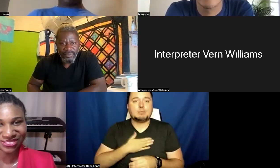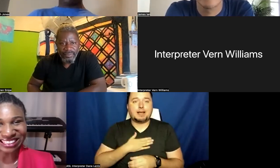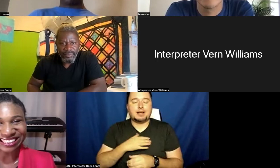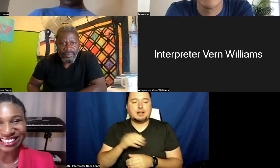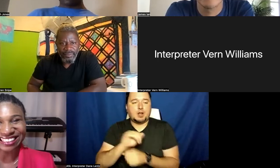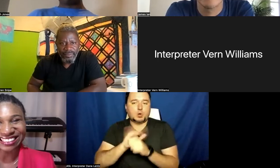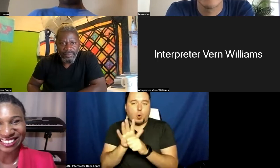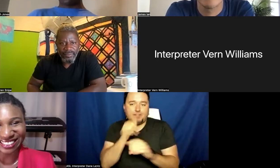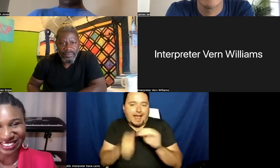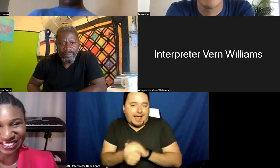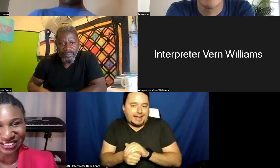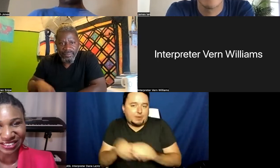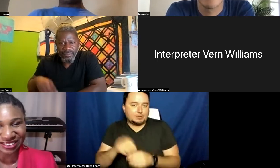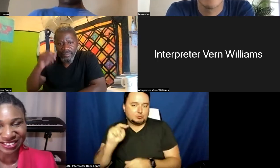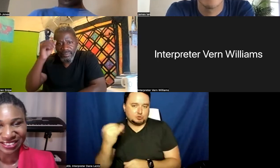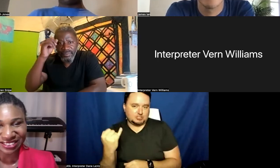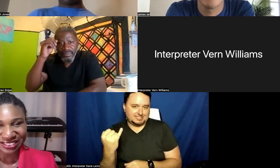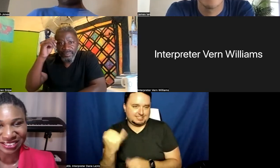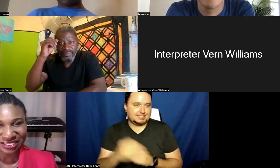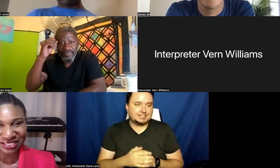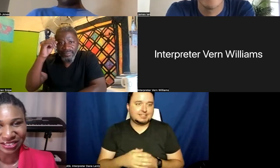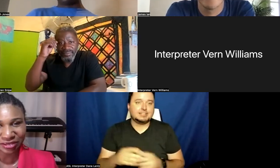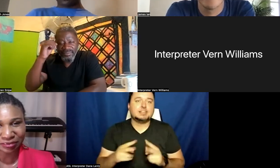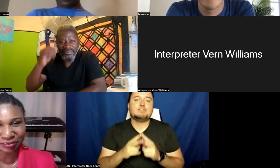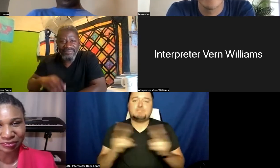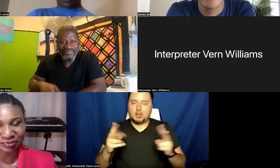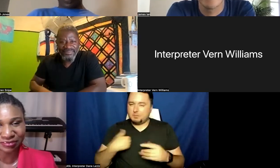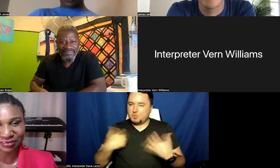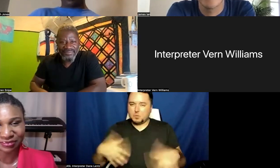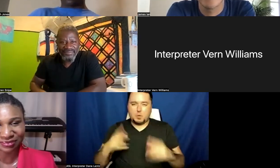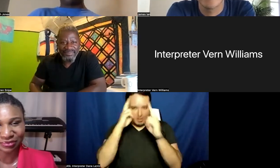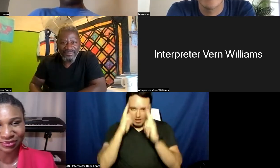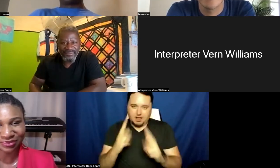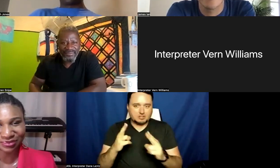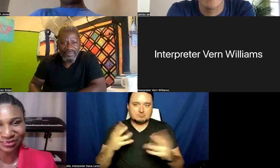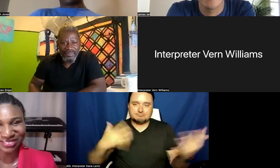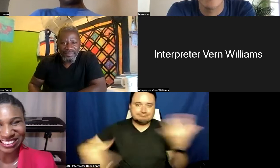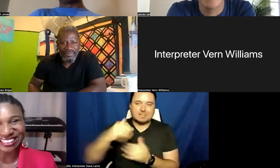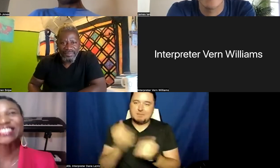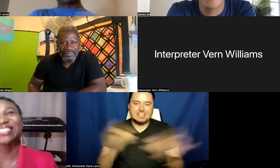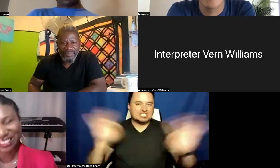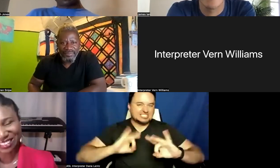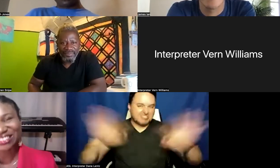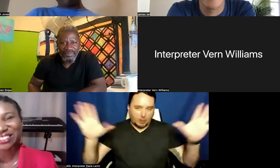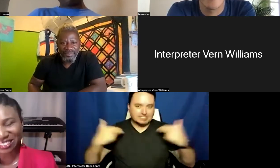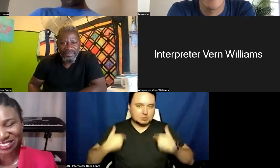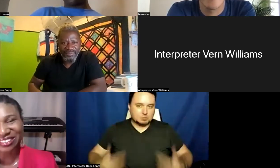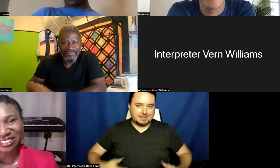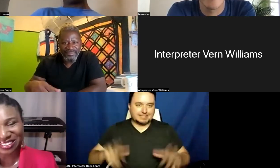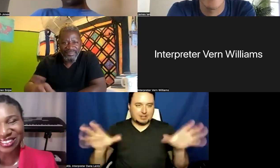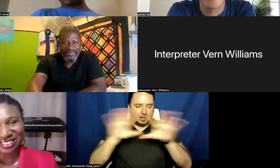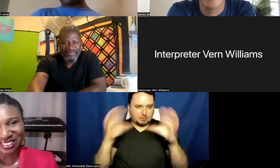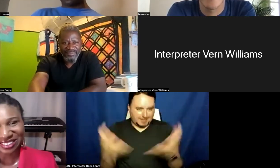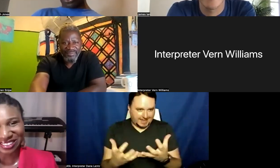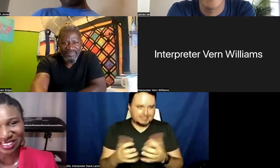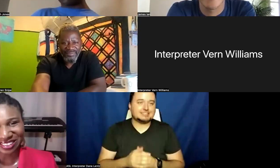in New Jersey. And again, it is very honorable to be among the dopest humans on the planet. Thank